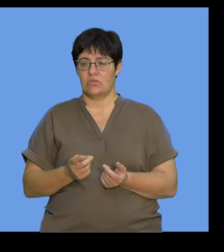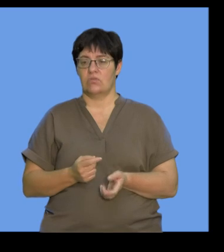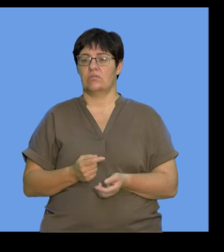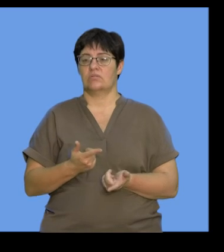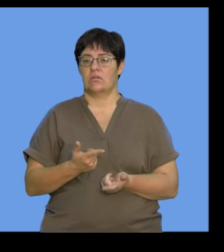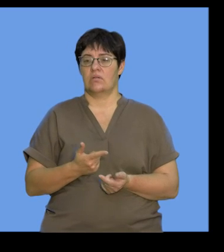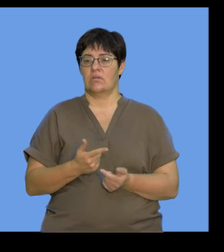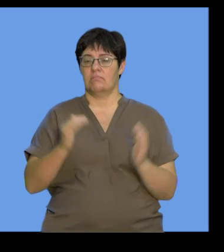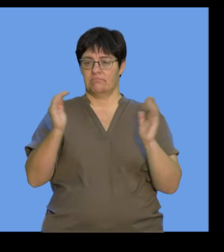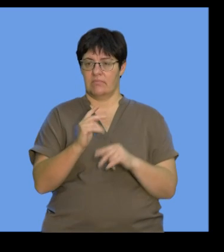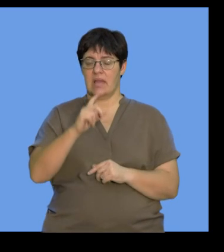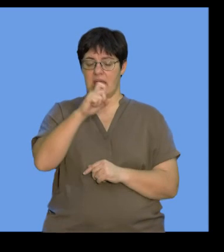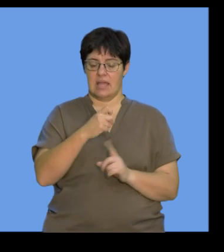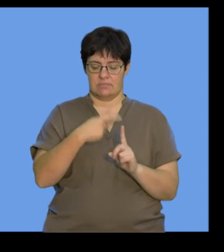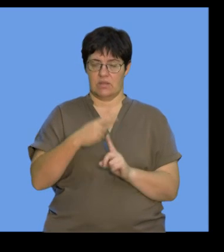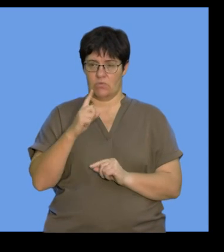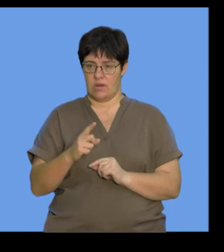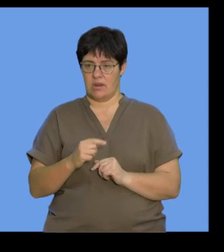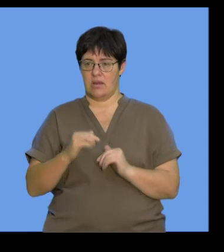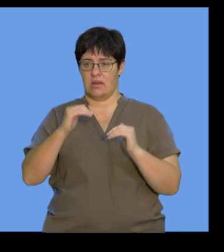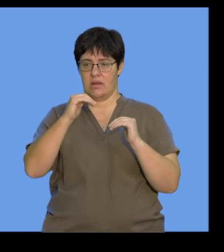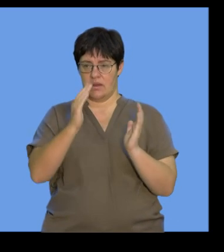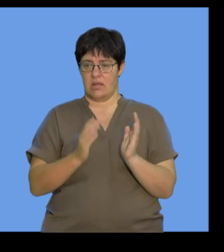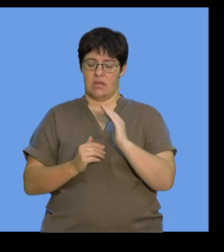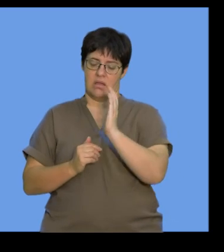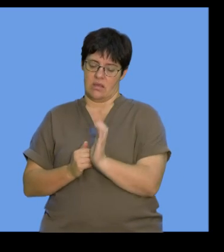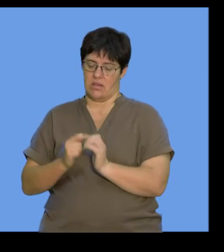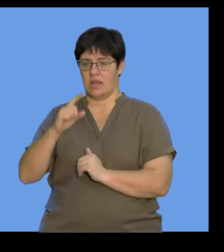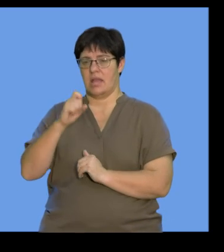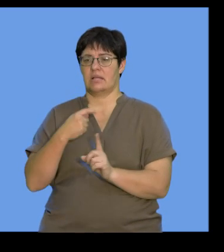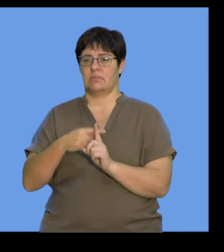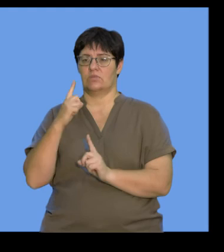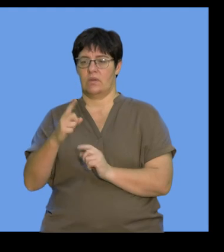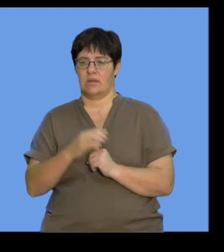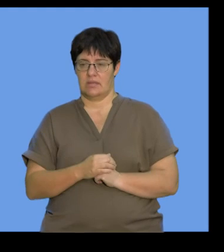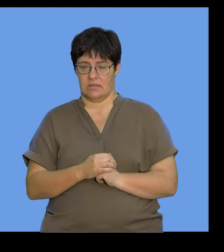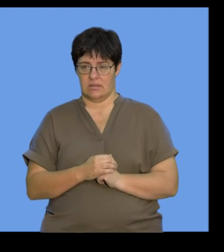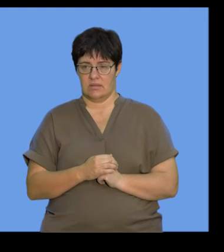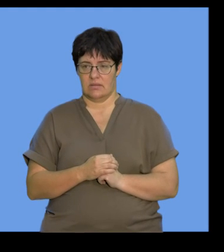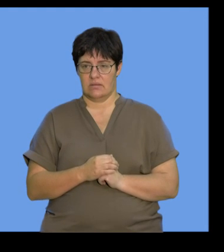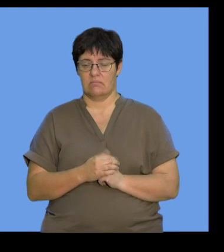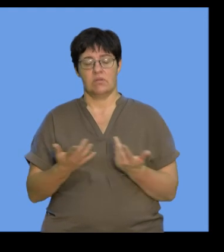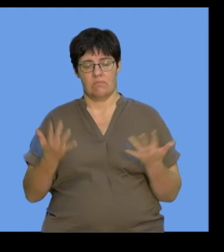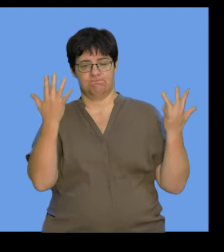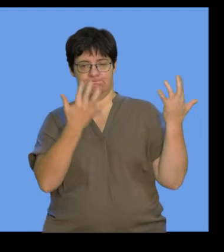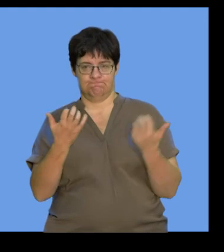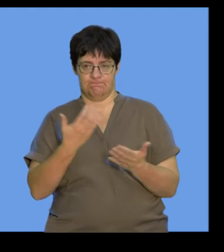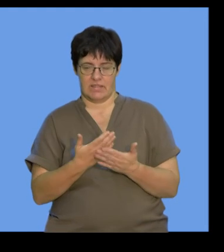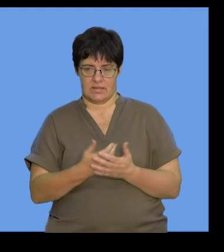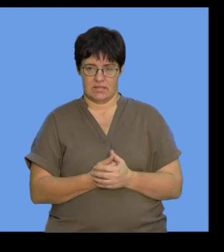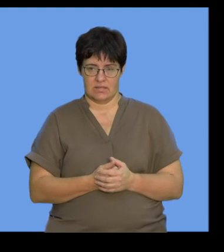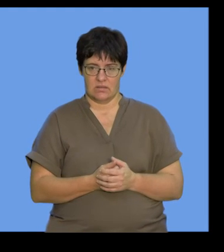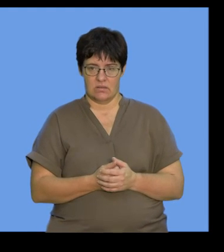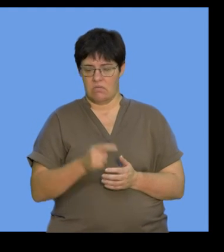this as well. X plus 1 into x plus 1. Then you then work it out, right? You do